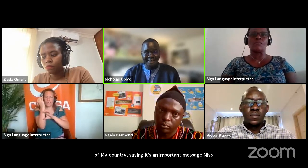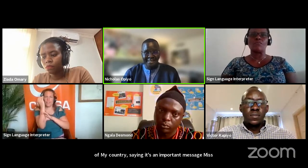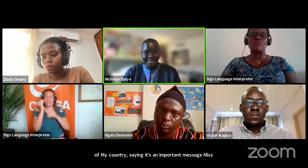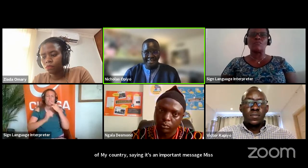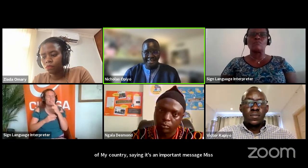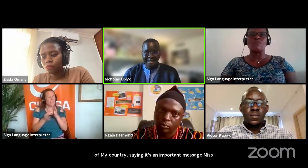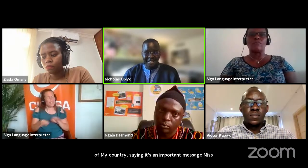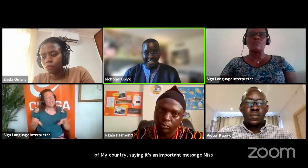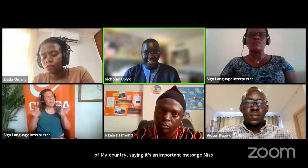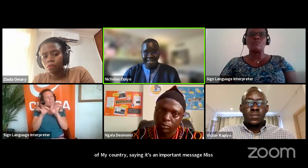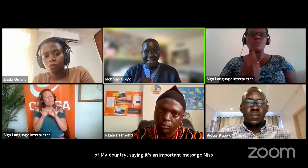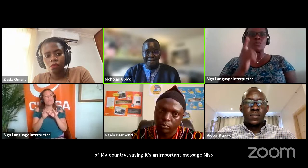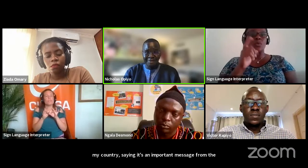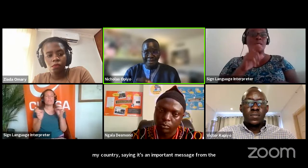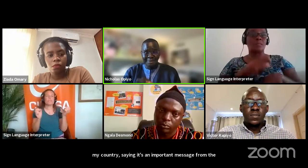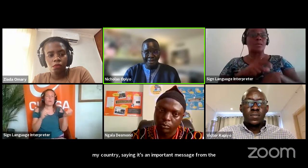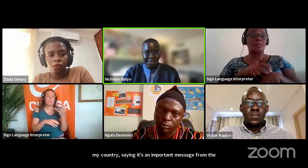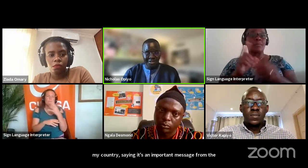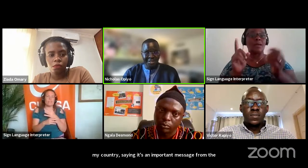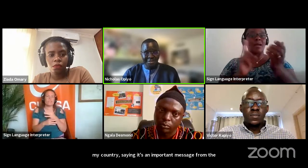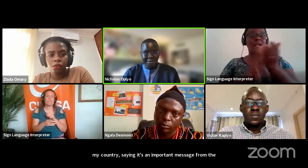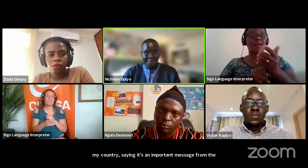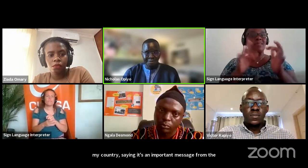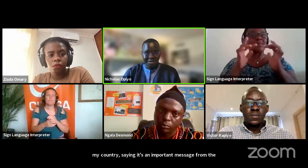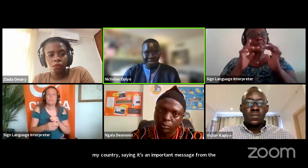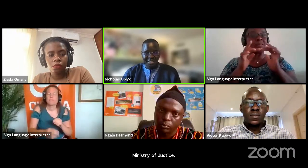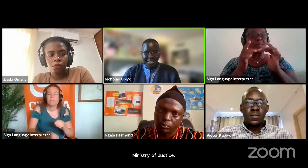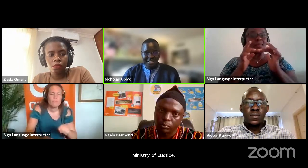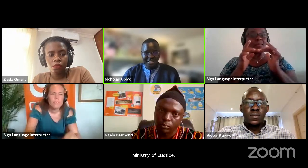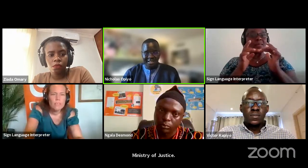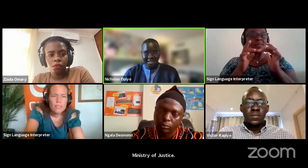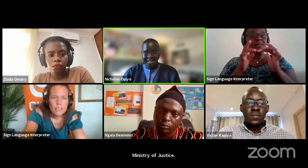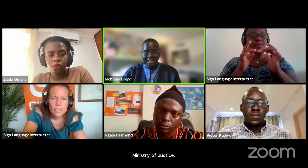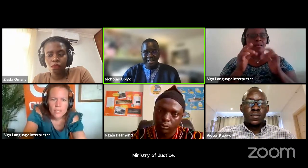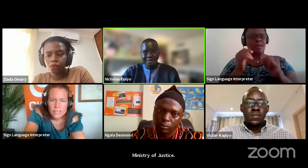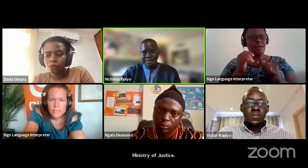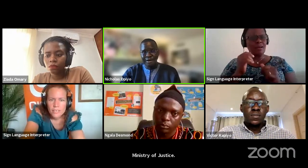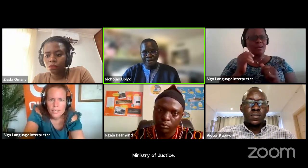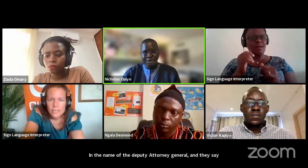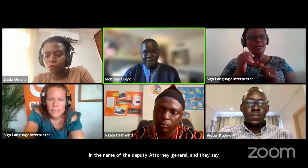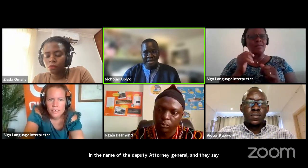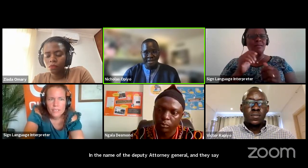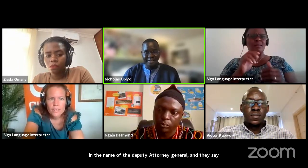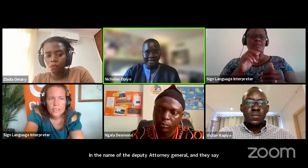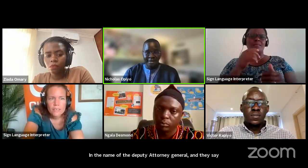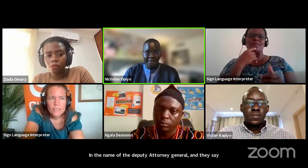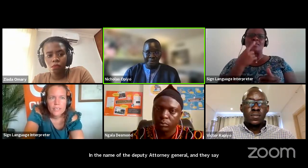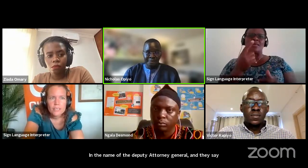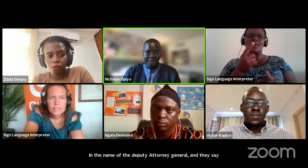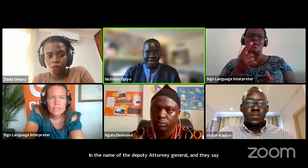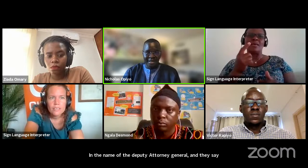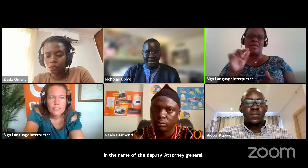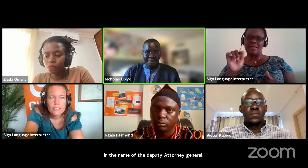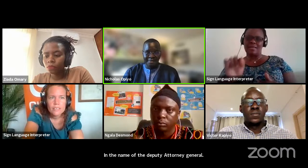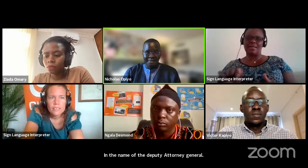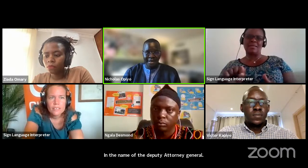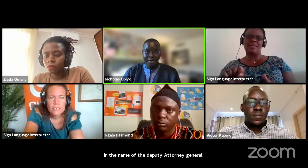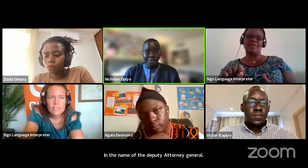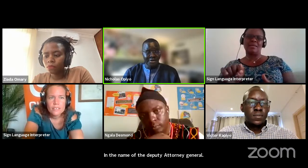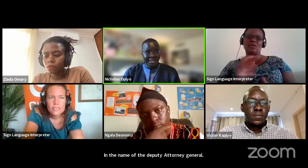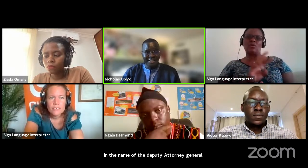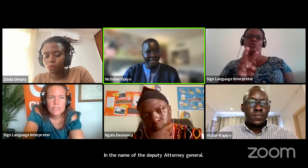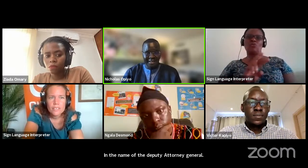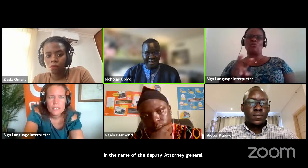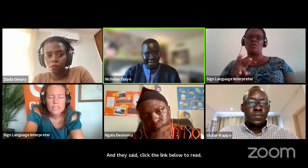of Justice in the name of the Deputy Attorney General. And they said, click the link below to read.